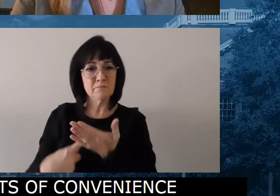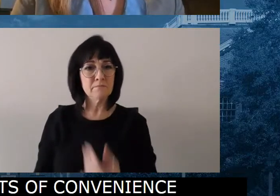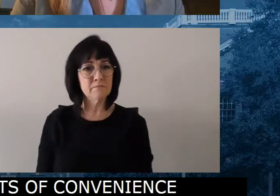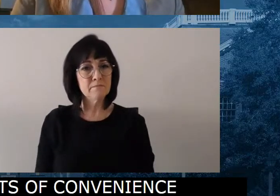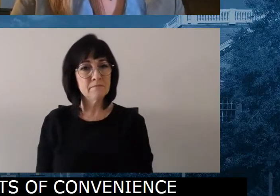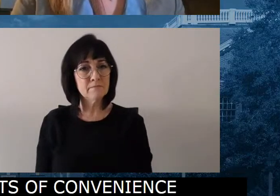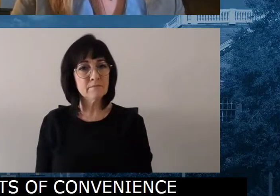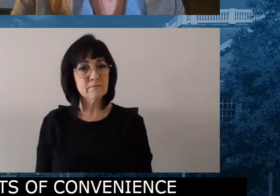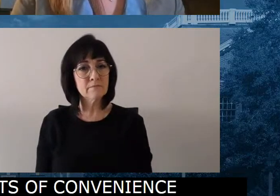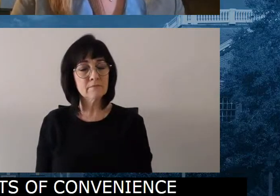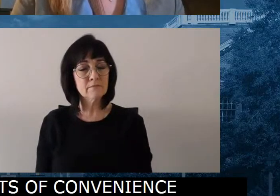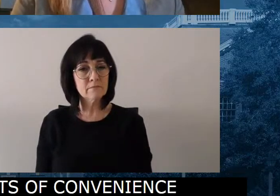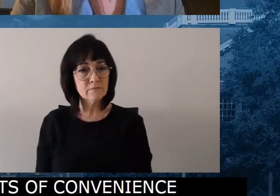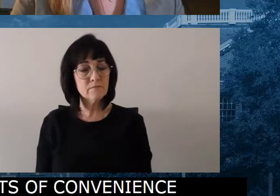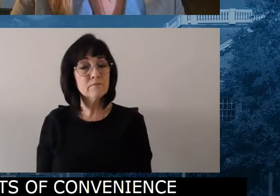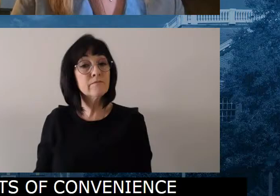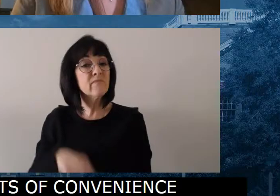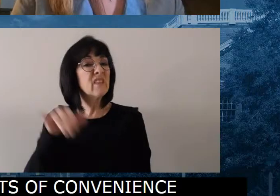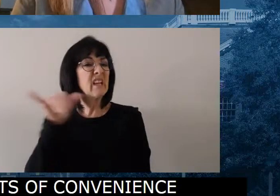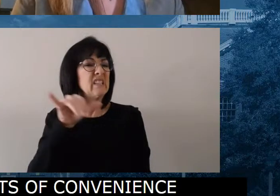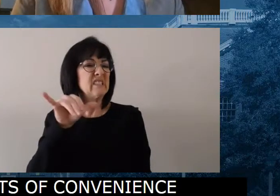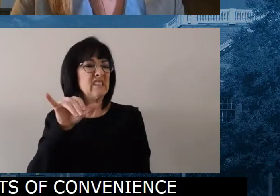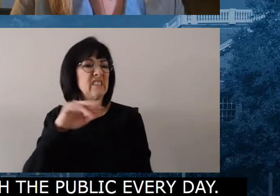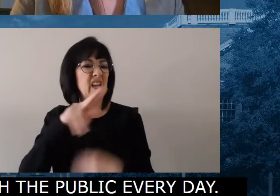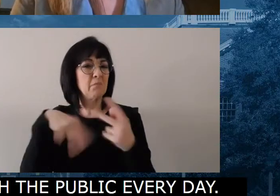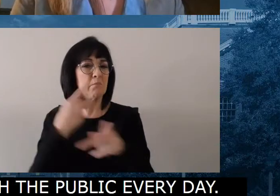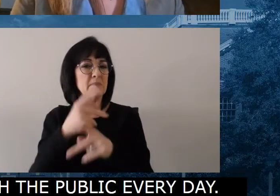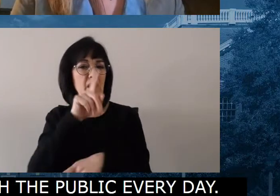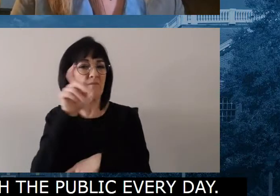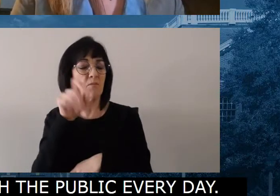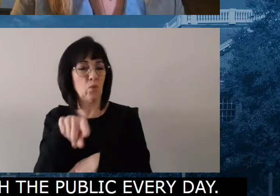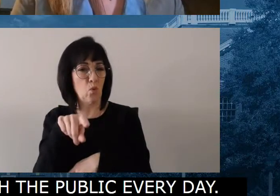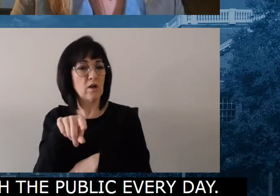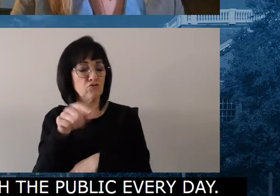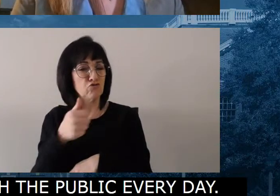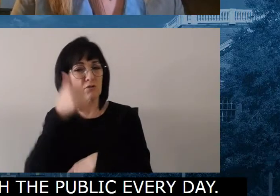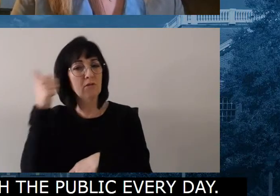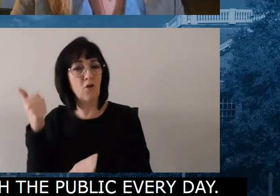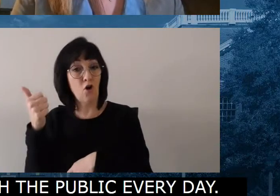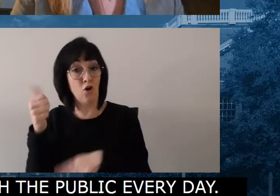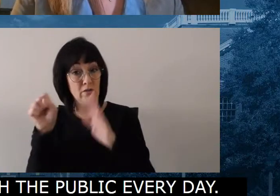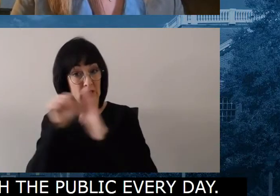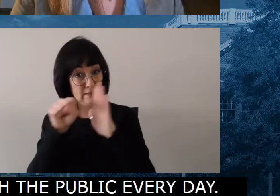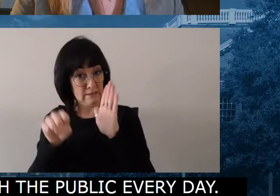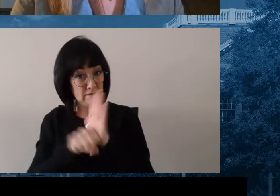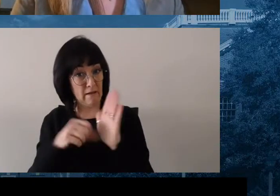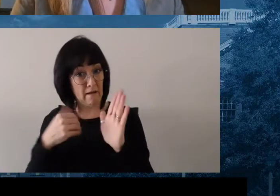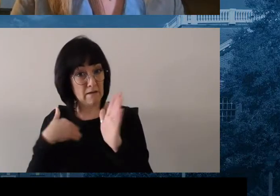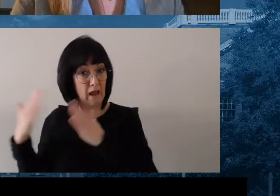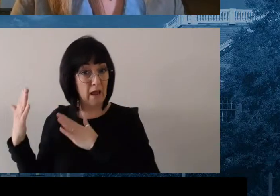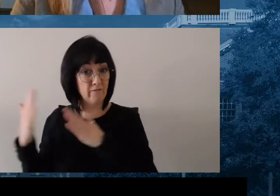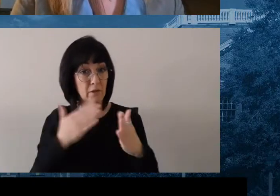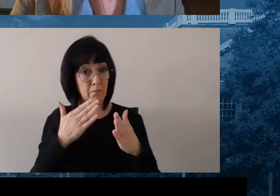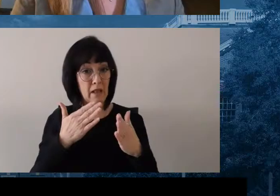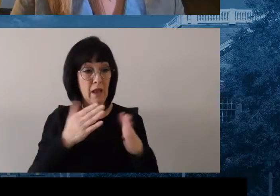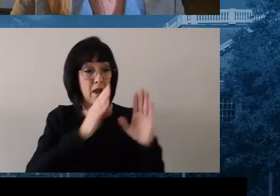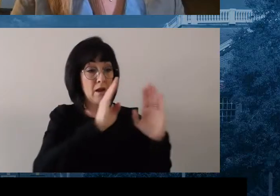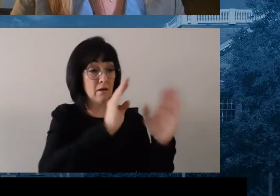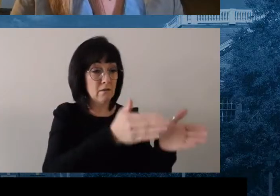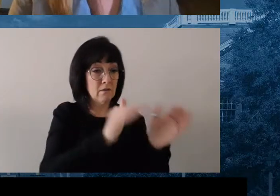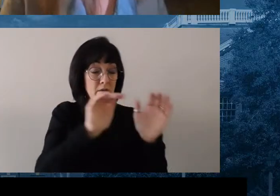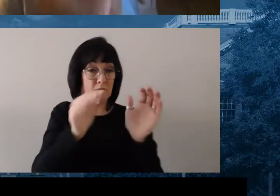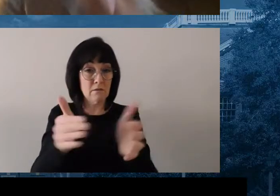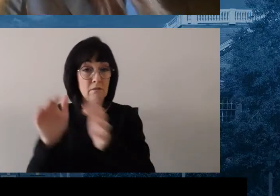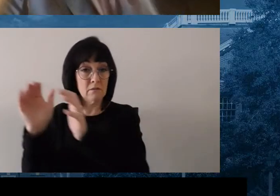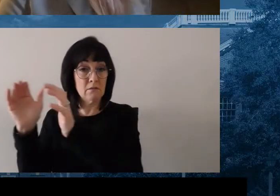The second question from Cody Decker at WRDE is, does the state have a phased approach in regards to reopening?